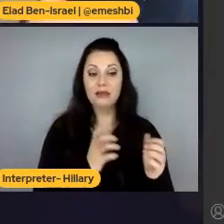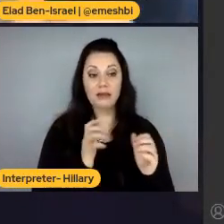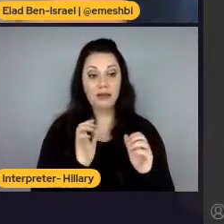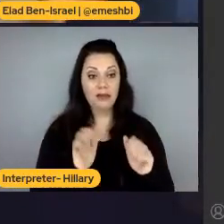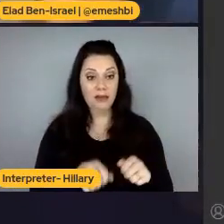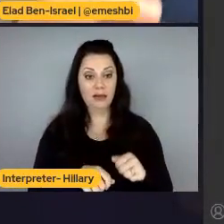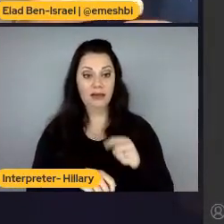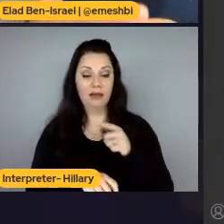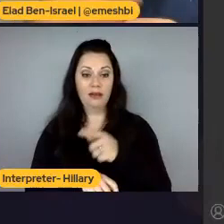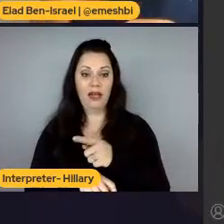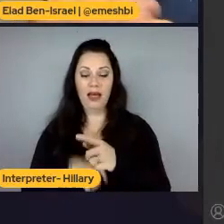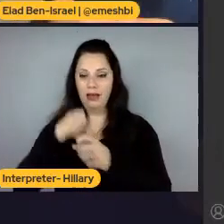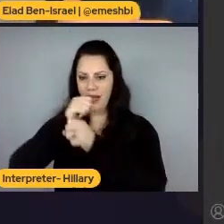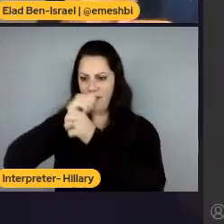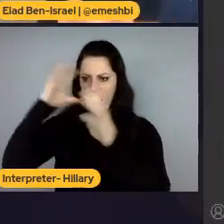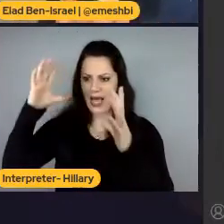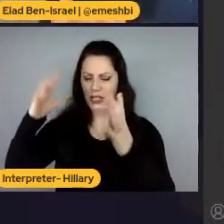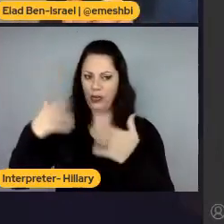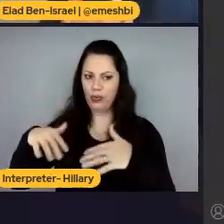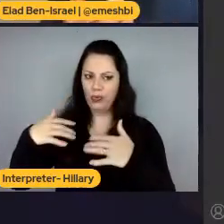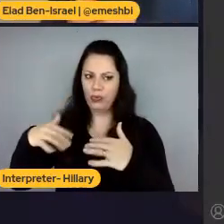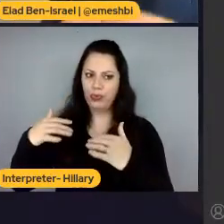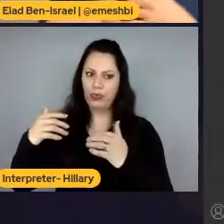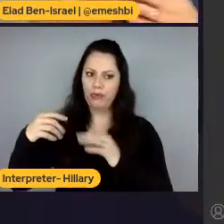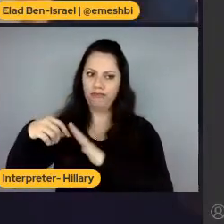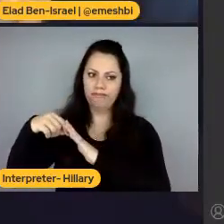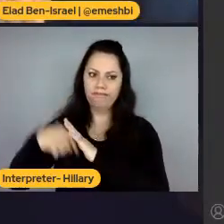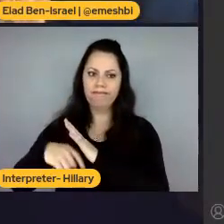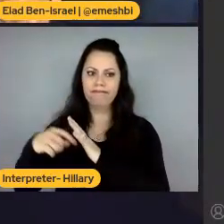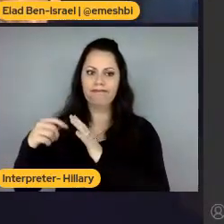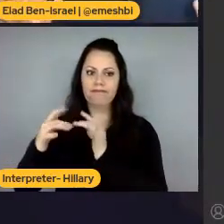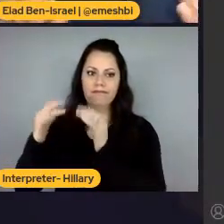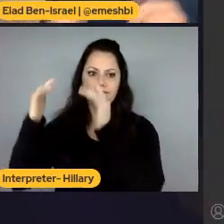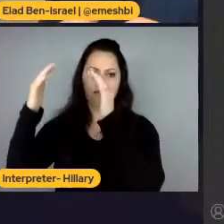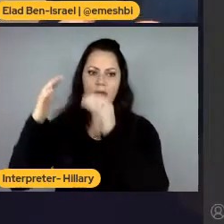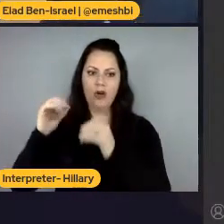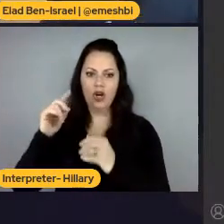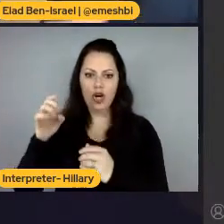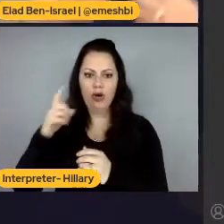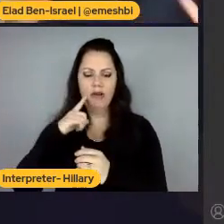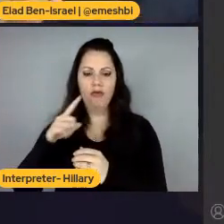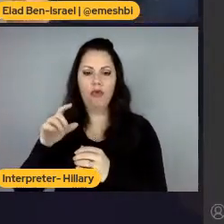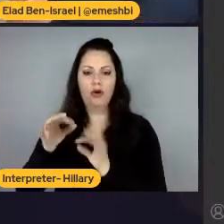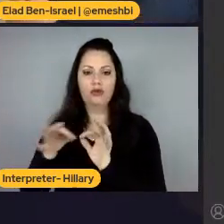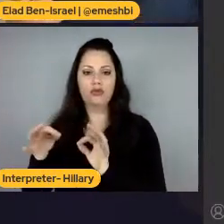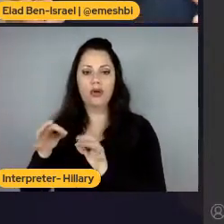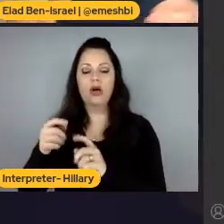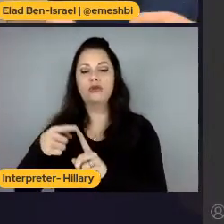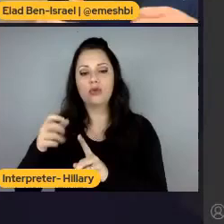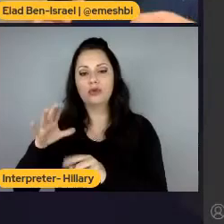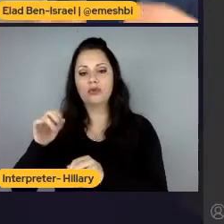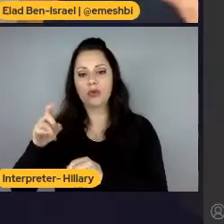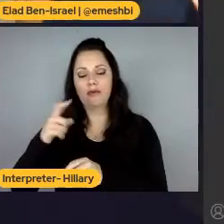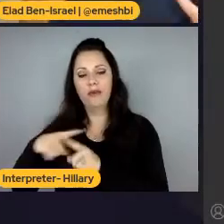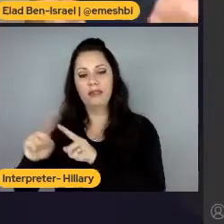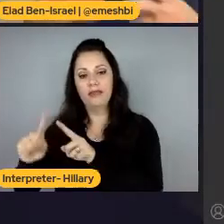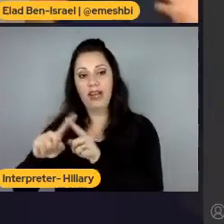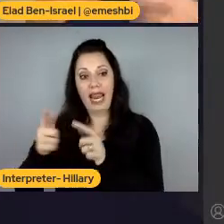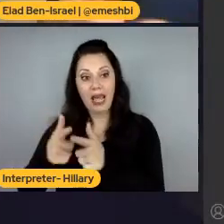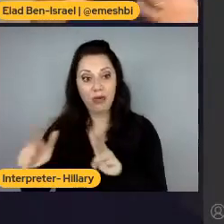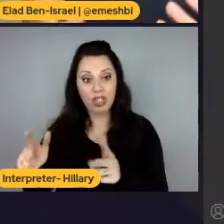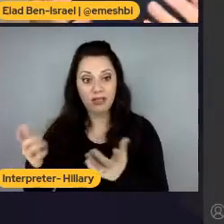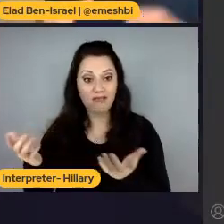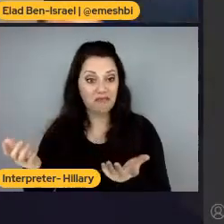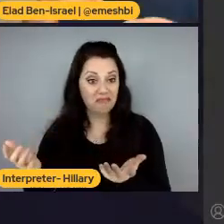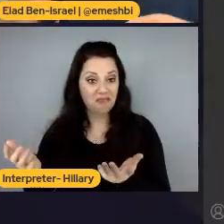a whole high-level API for generating source code in different languages, or even multiple languages, where we